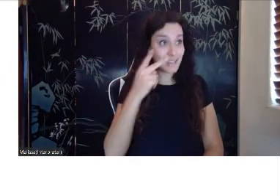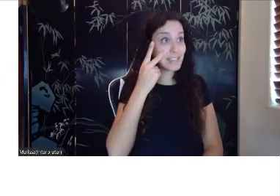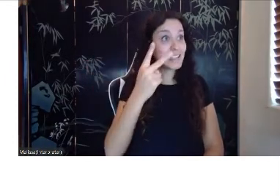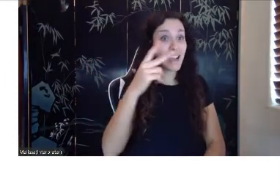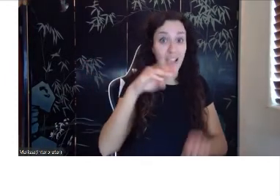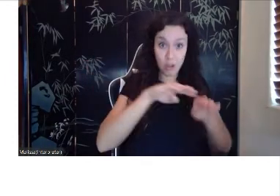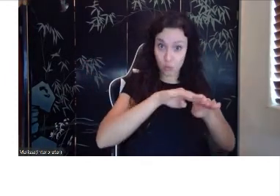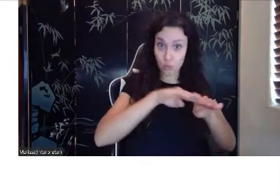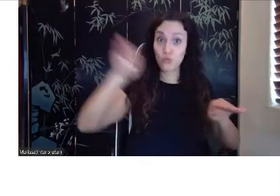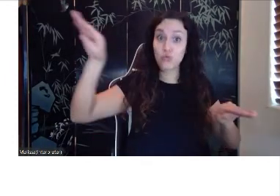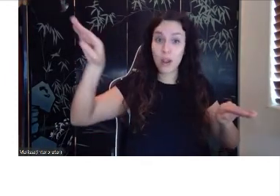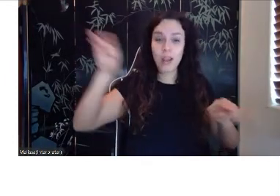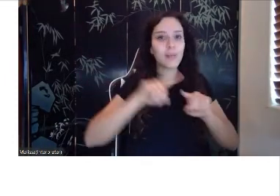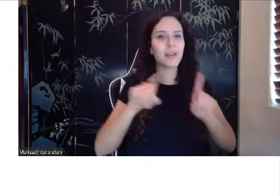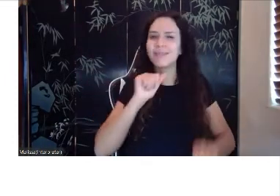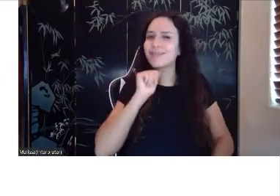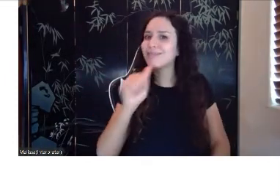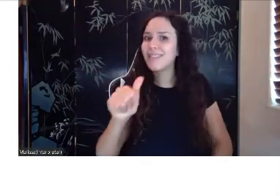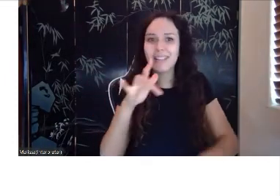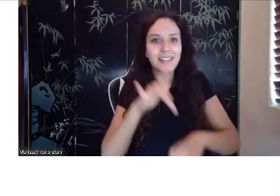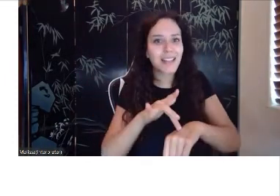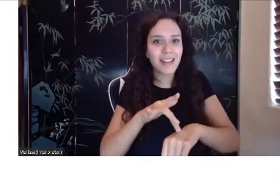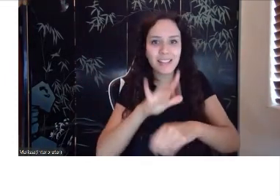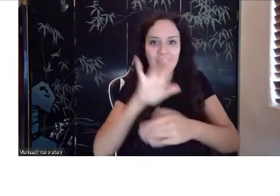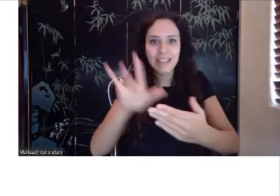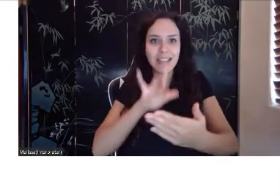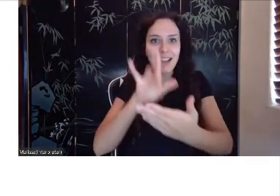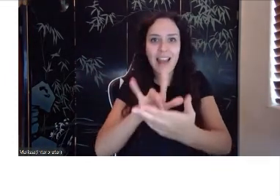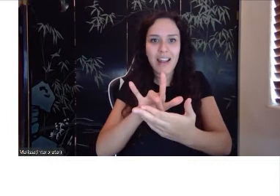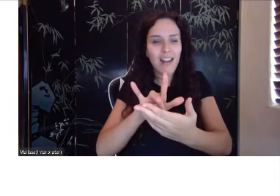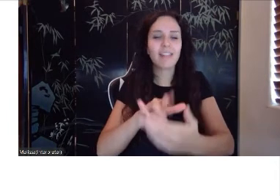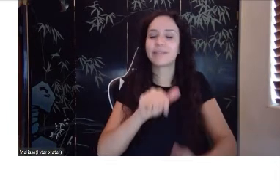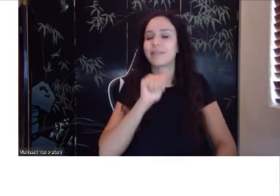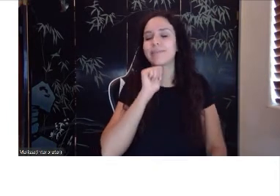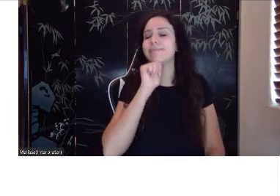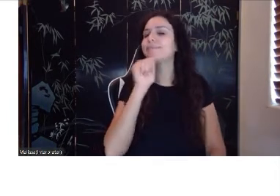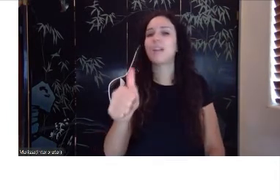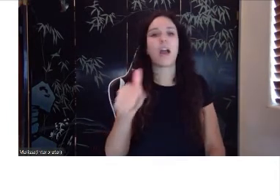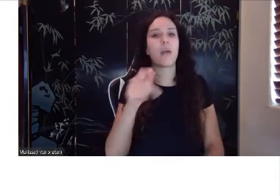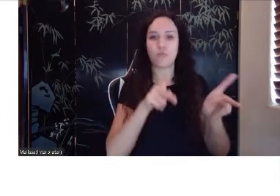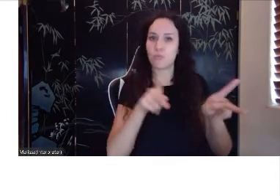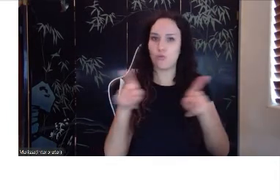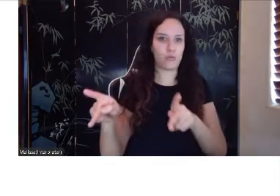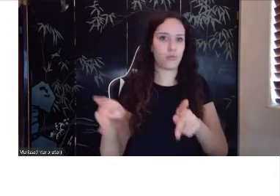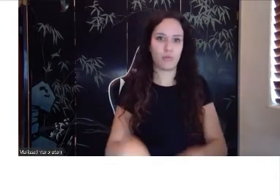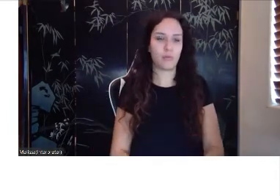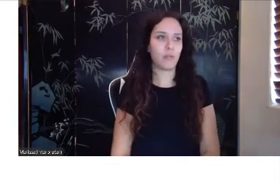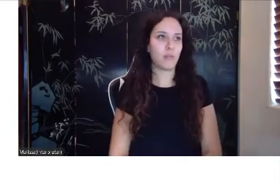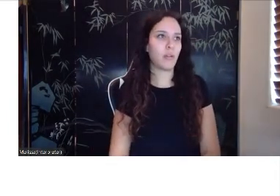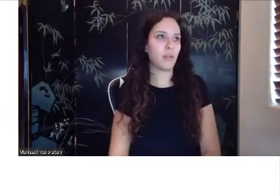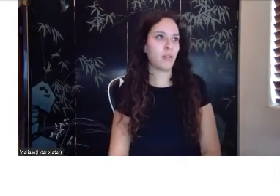Let's look at F. It's a straight line, but it does not go through the origin, so not proportional.